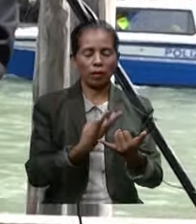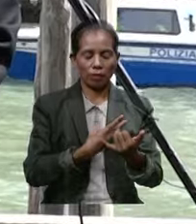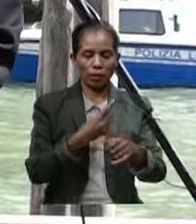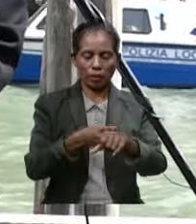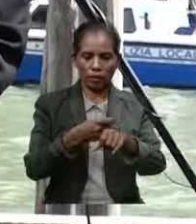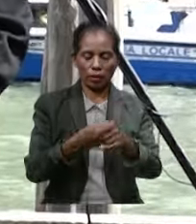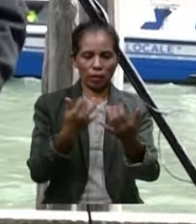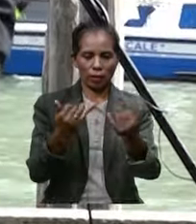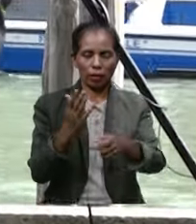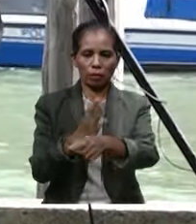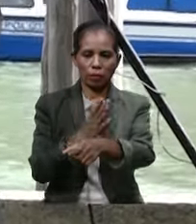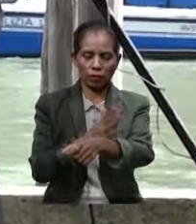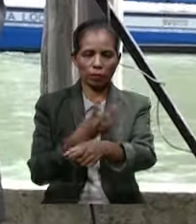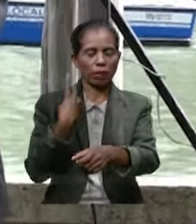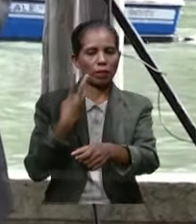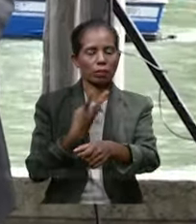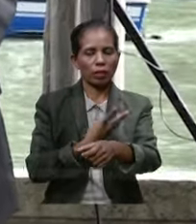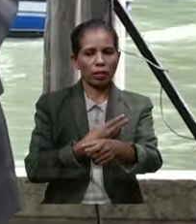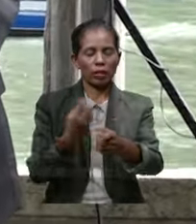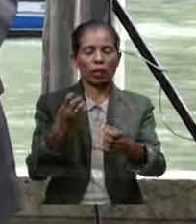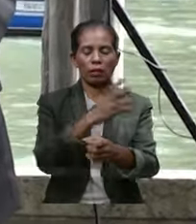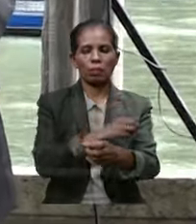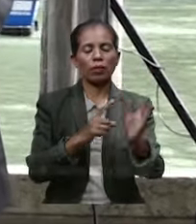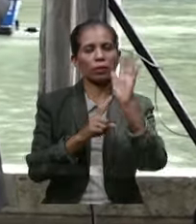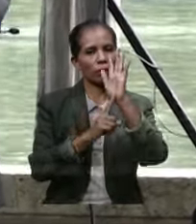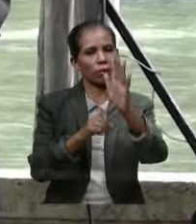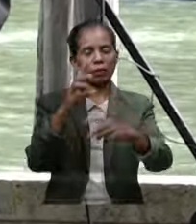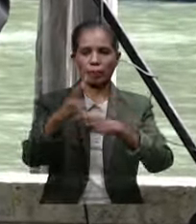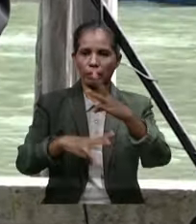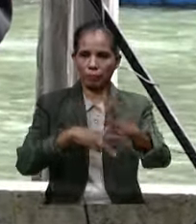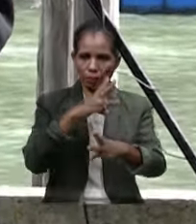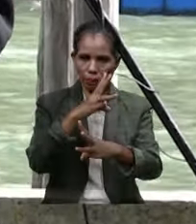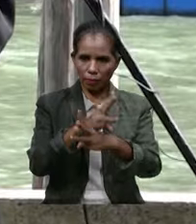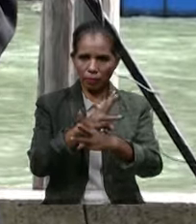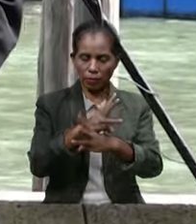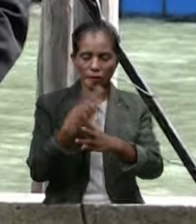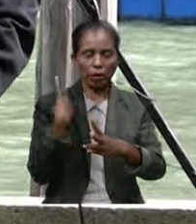to promote our culture to the world. Our paintings,